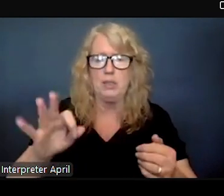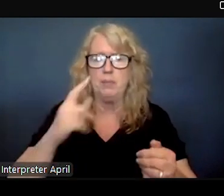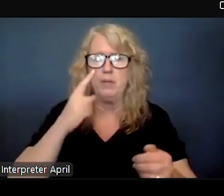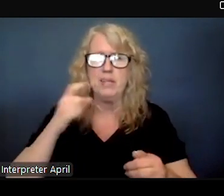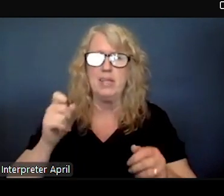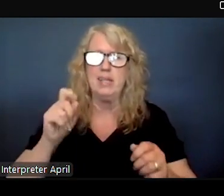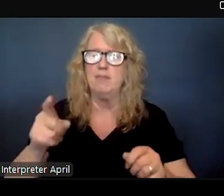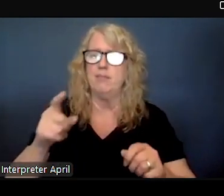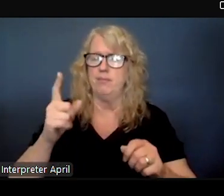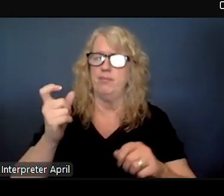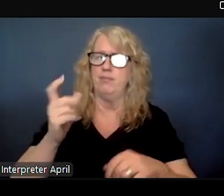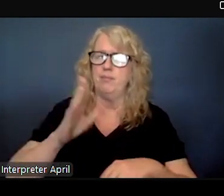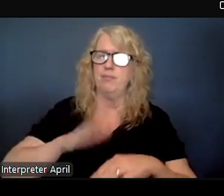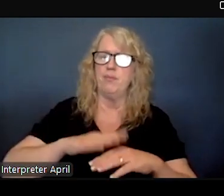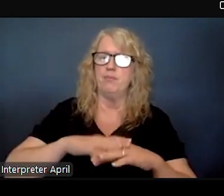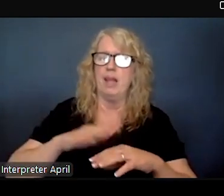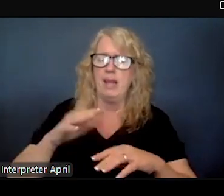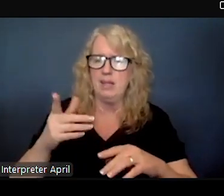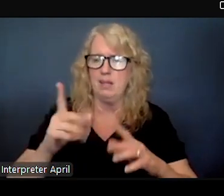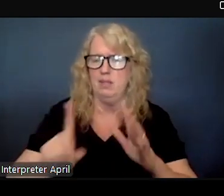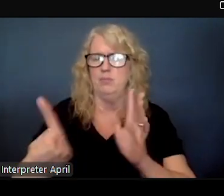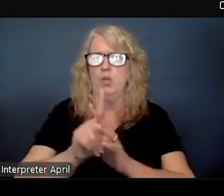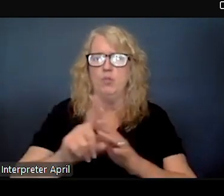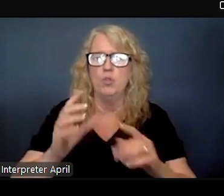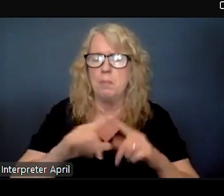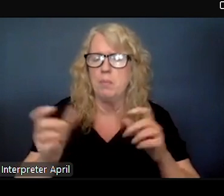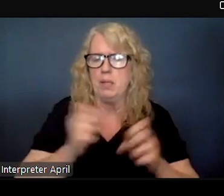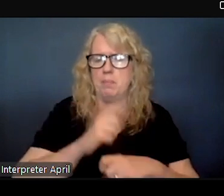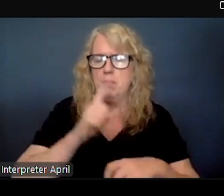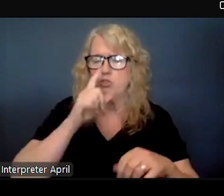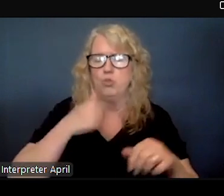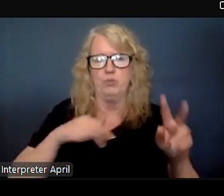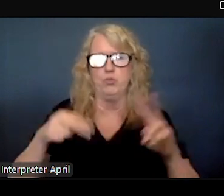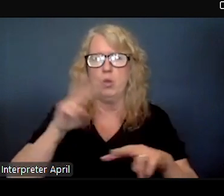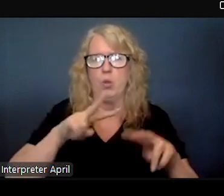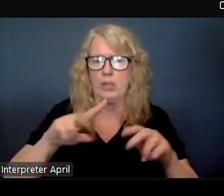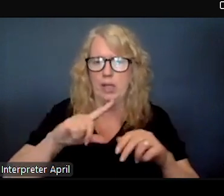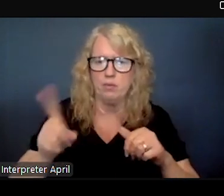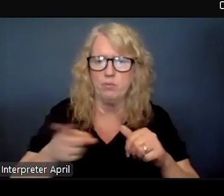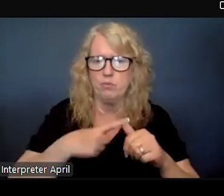actually gets raised, but it certainly makes us look at it first among the priority queue.